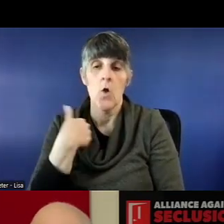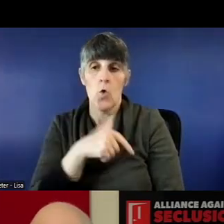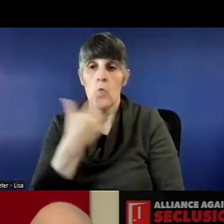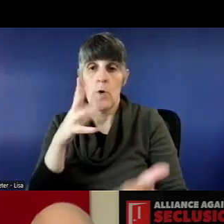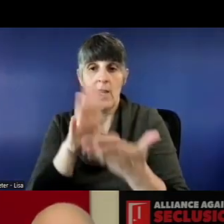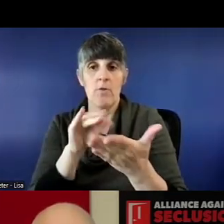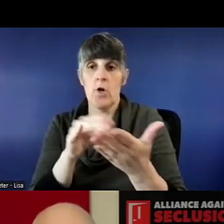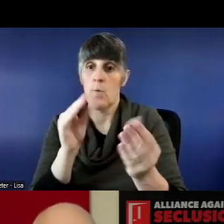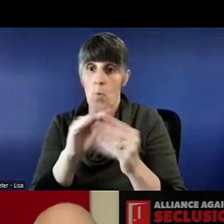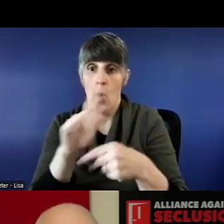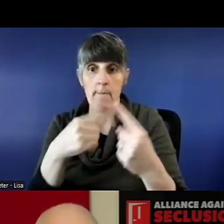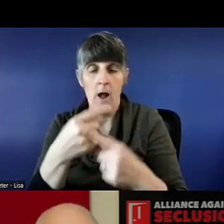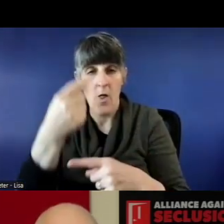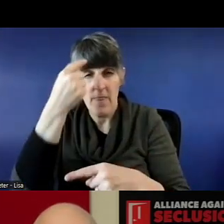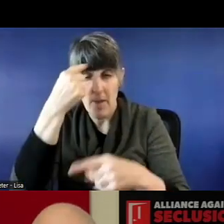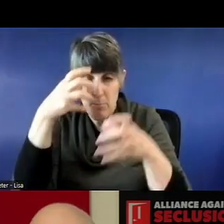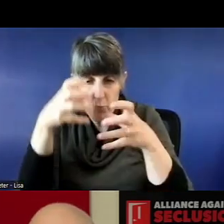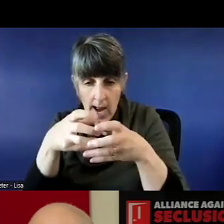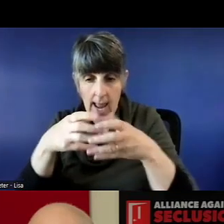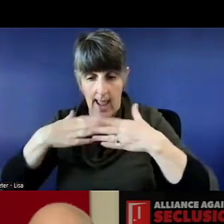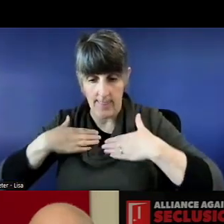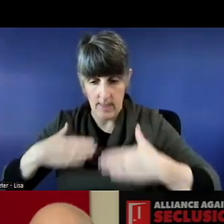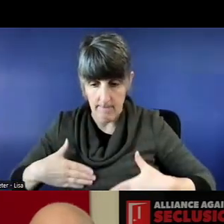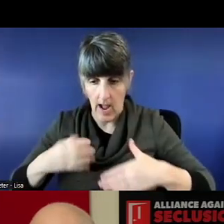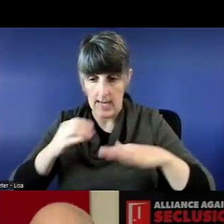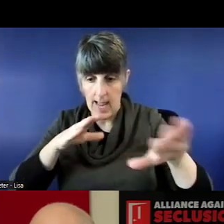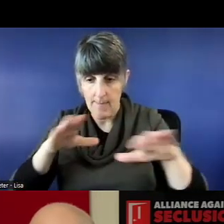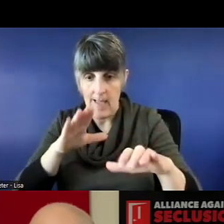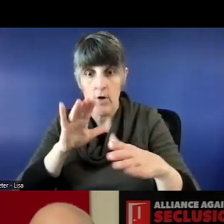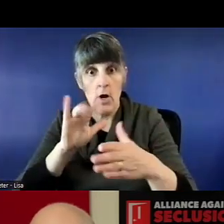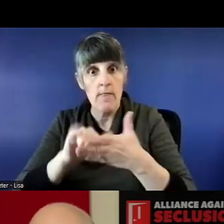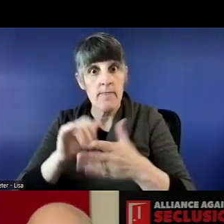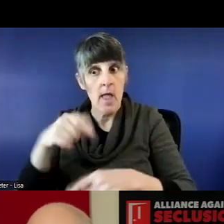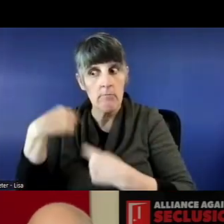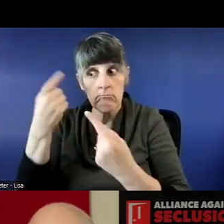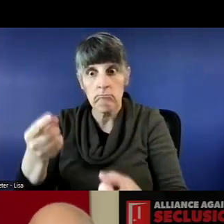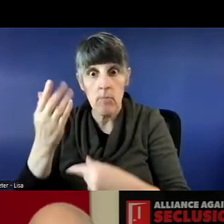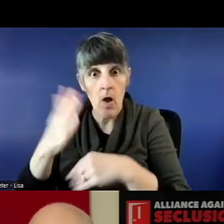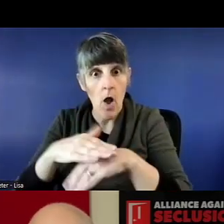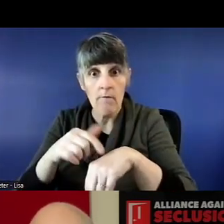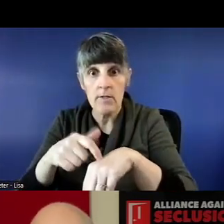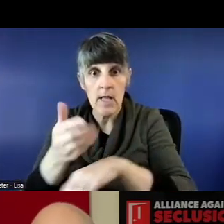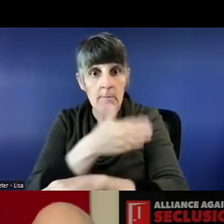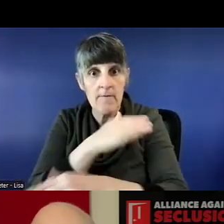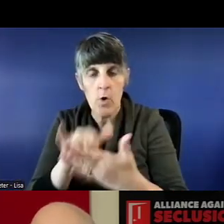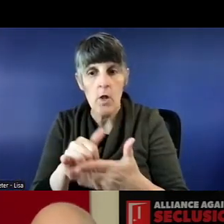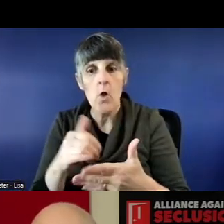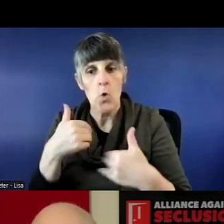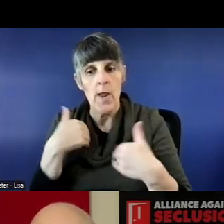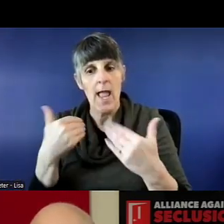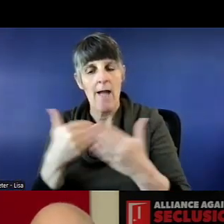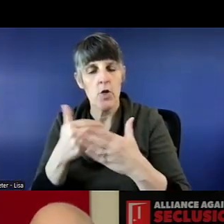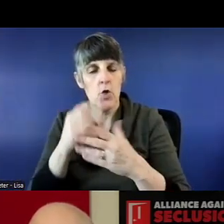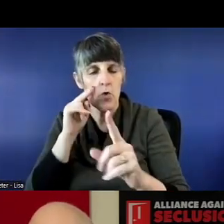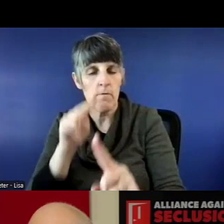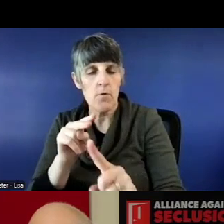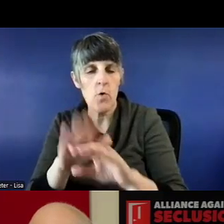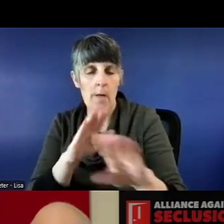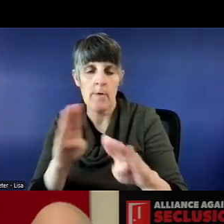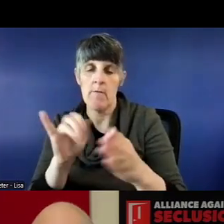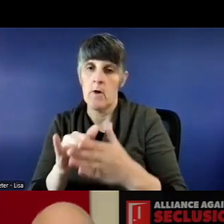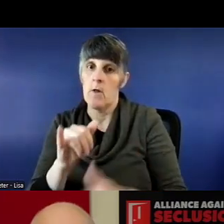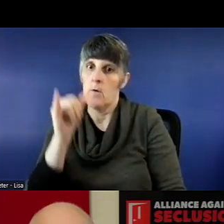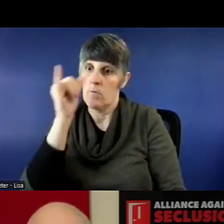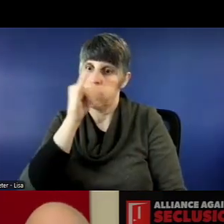learned more about the brain and the body and behavior than we've known in all of time before that. We have a new lens on behavior that really